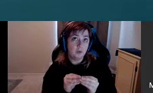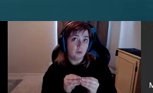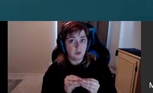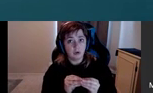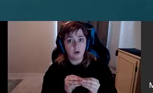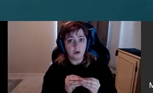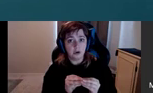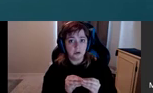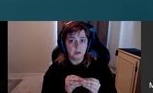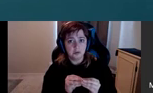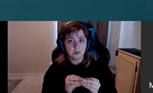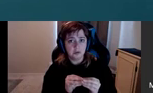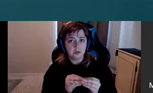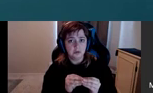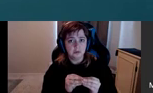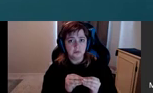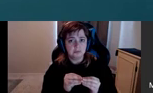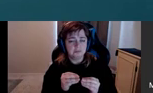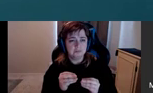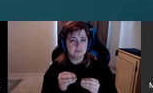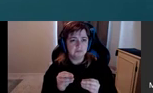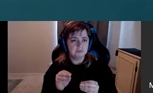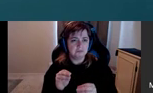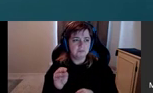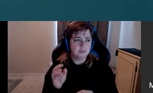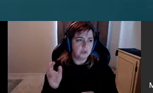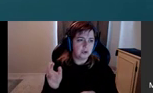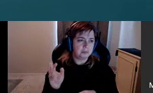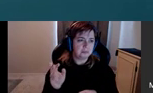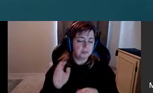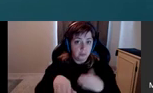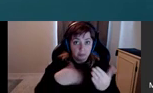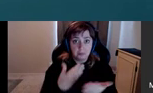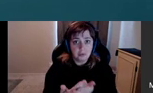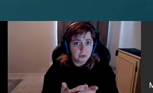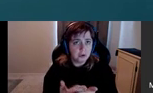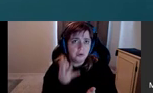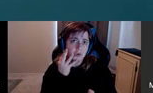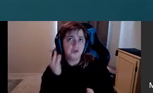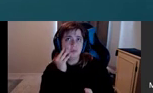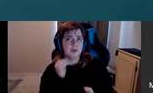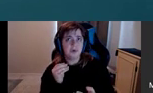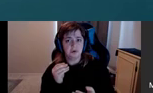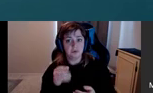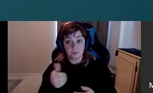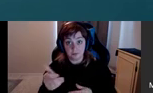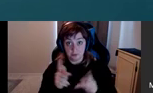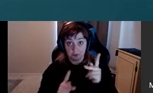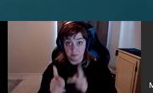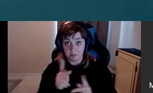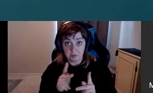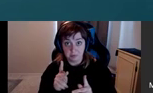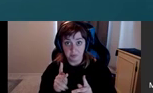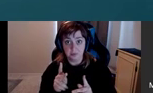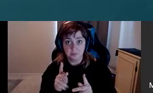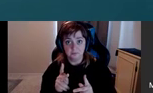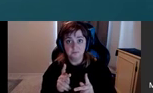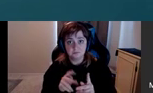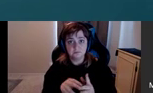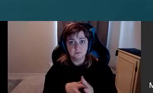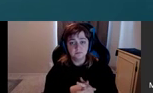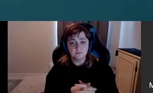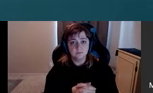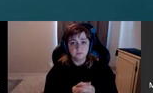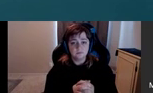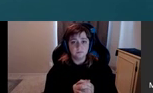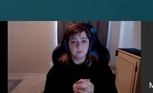more of a three-dimensional figure of our neighbors, the people that we see down the street, the people that we hear about. I know that there are still